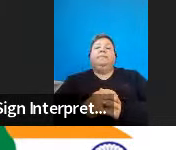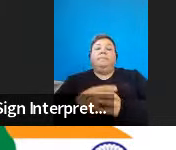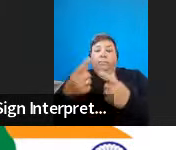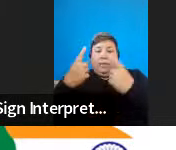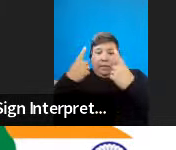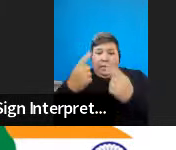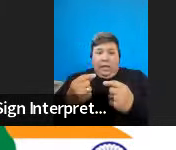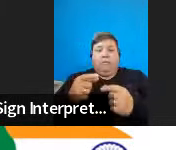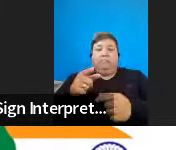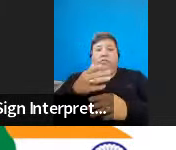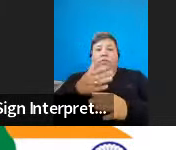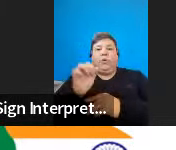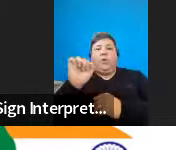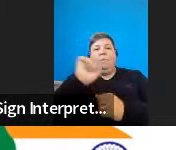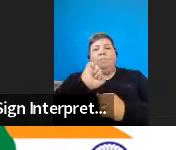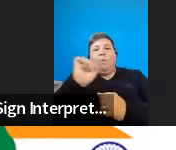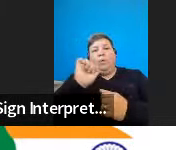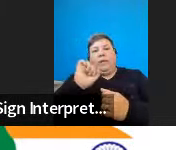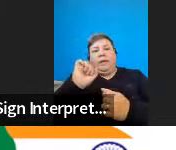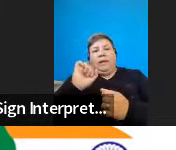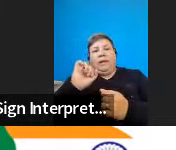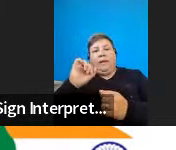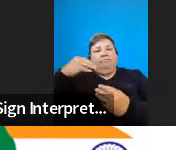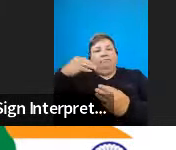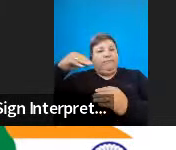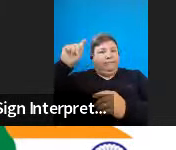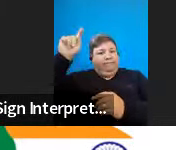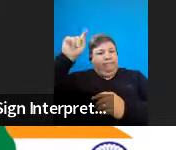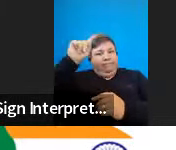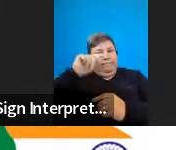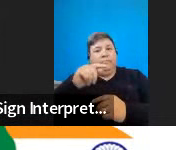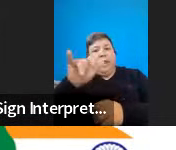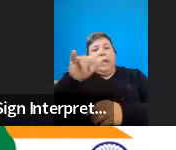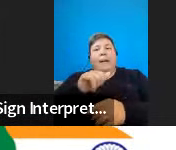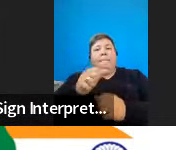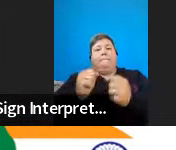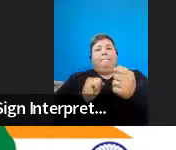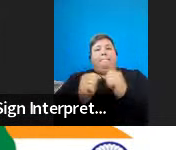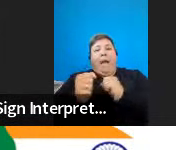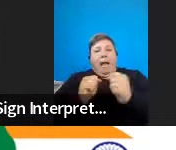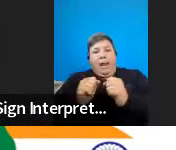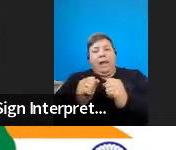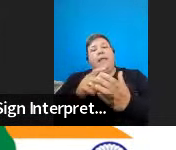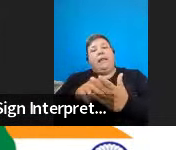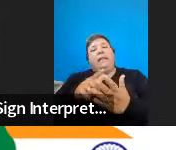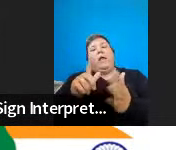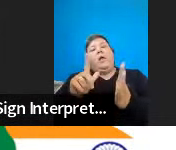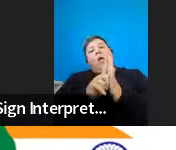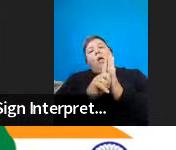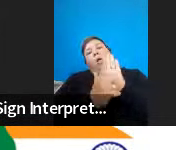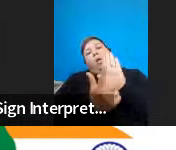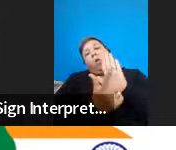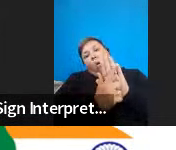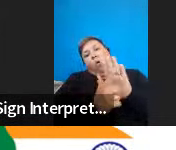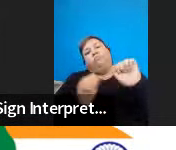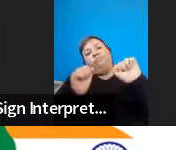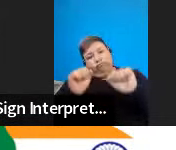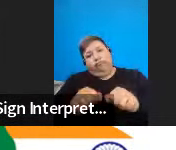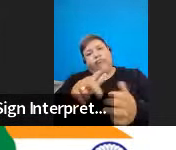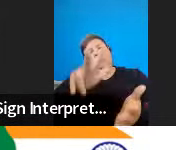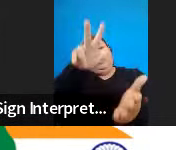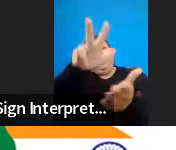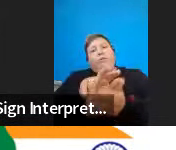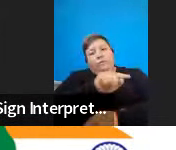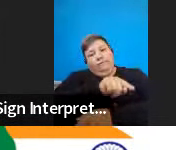motor industry. So then the pilot was finalized and the legislation was only finalized also on